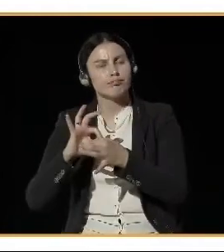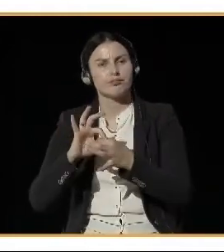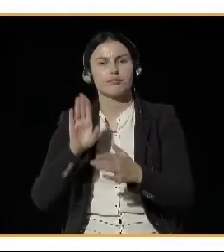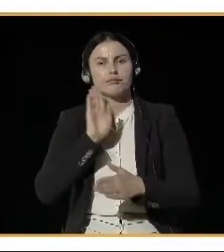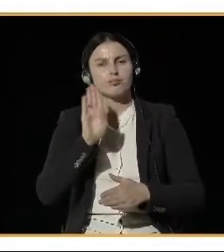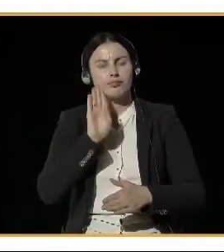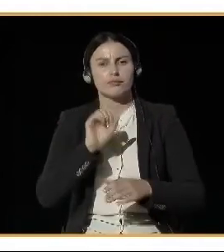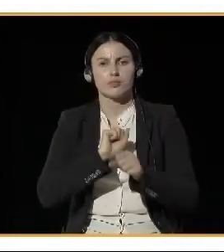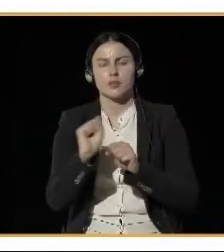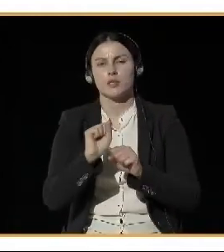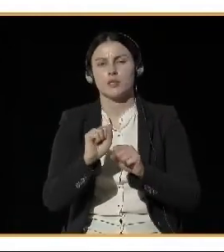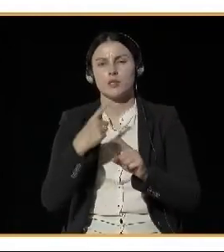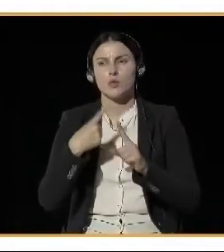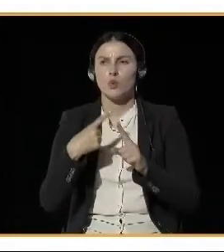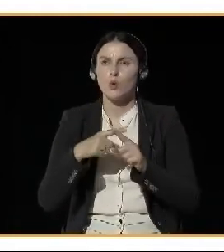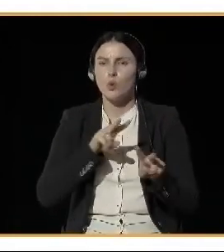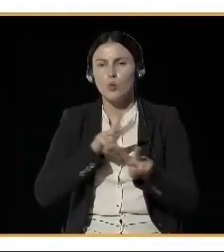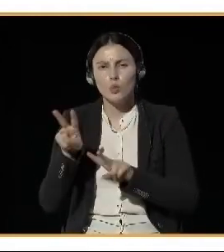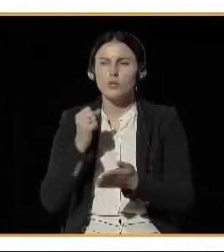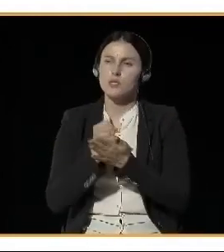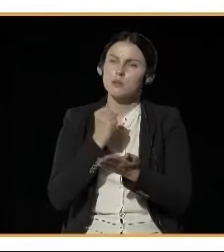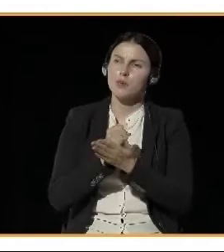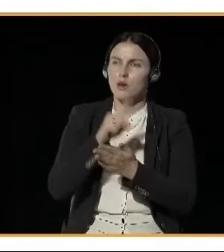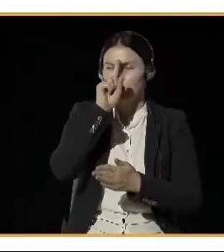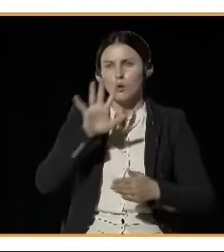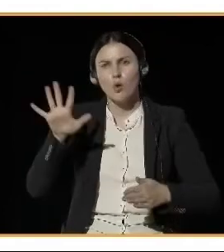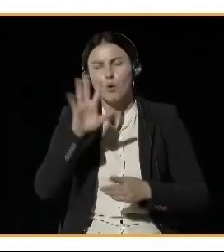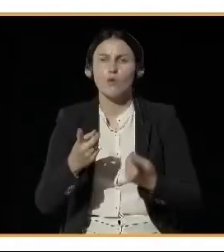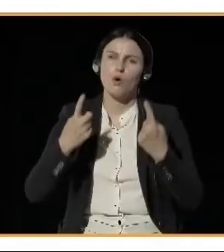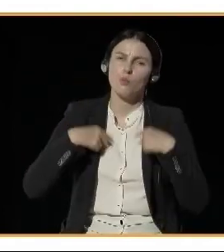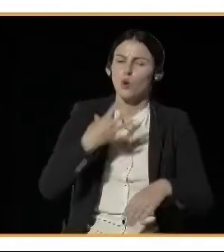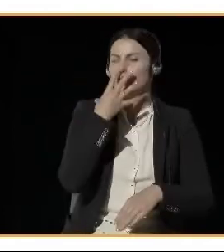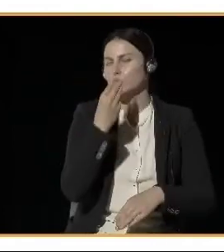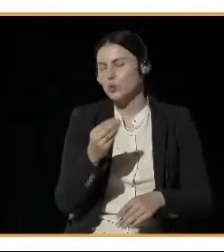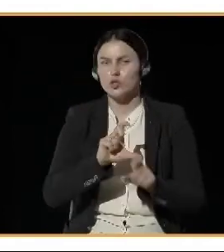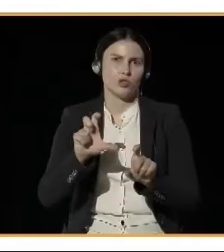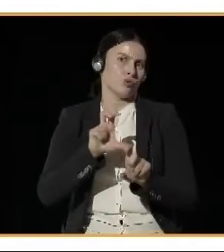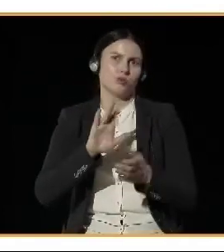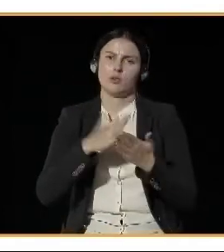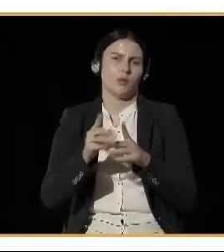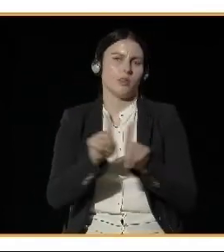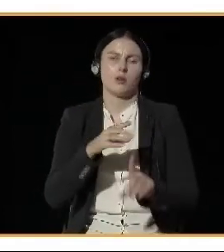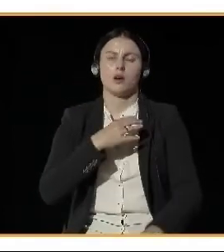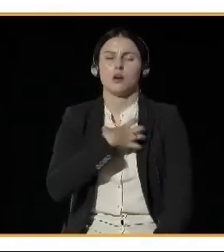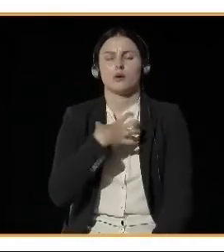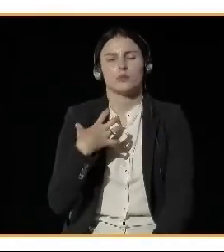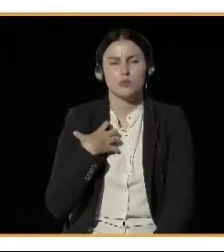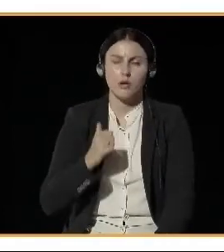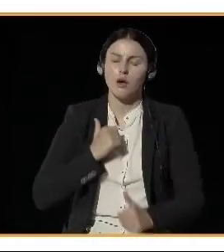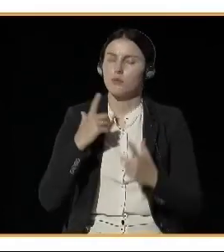and civic affairs. So that the older persons, despite their, let's